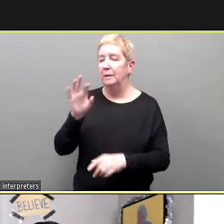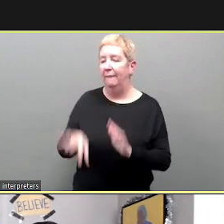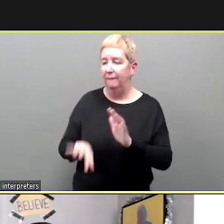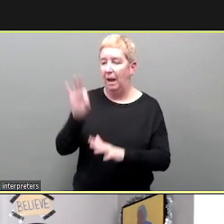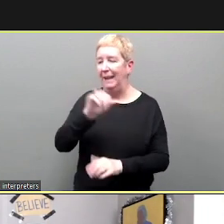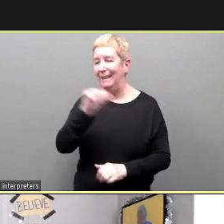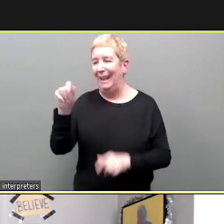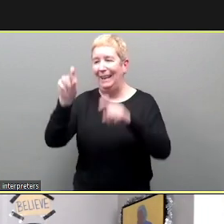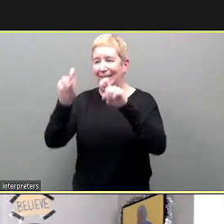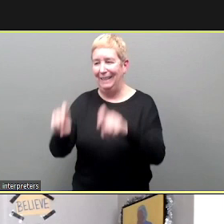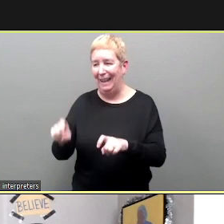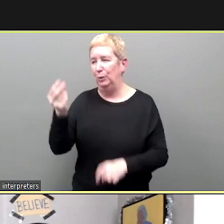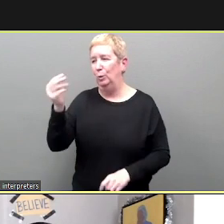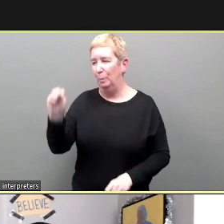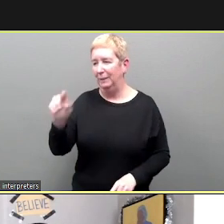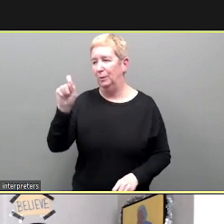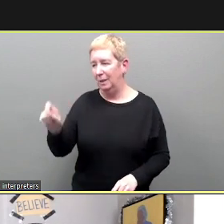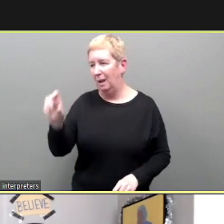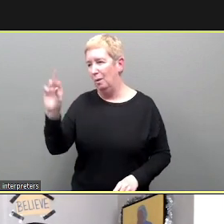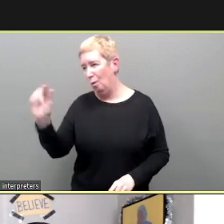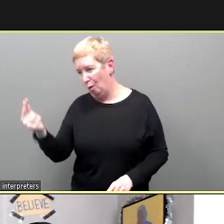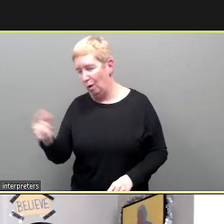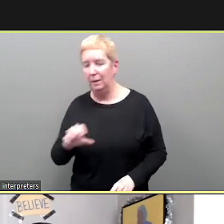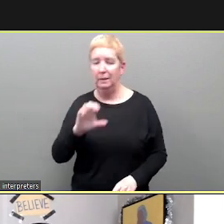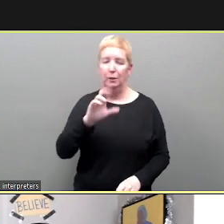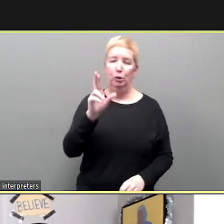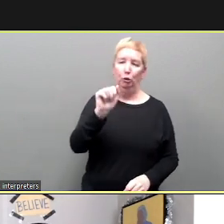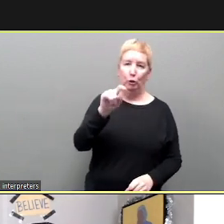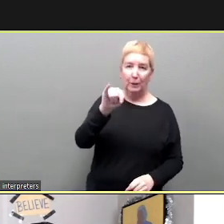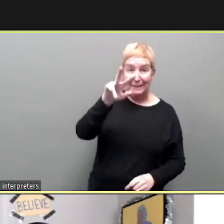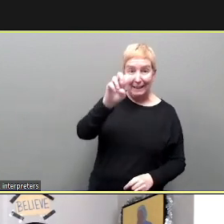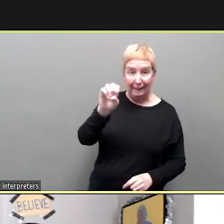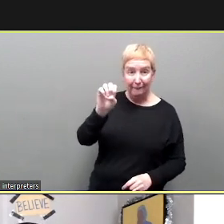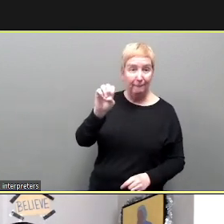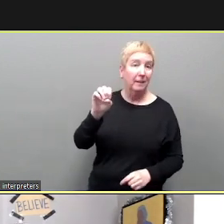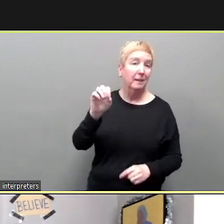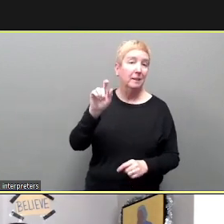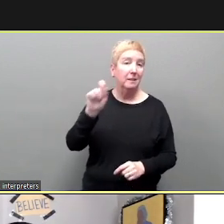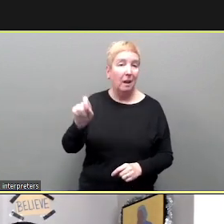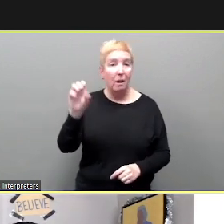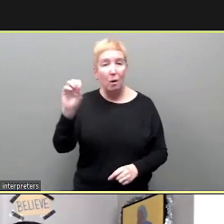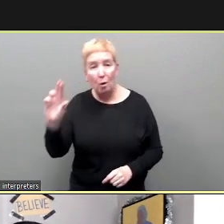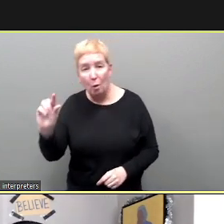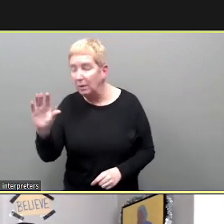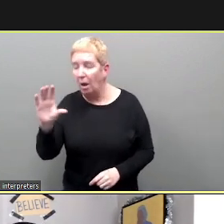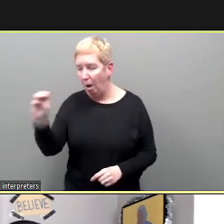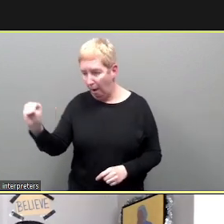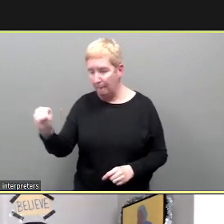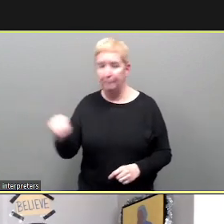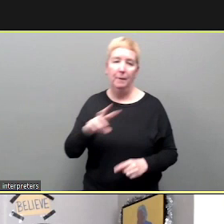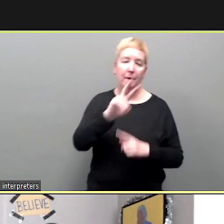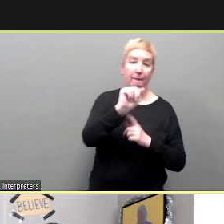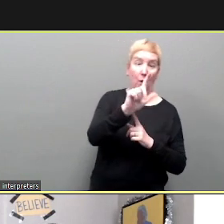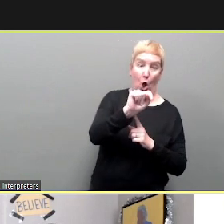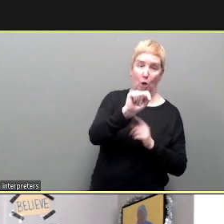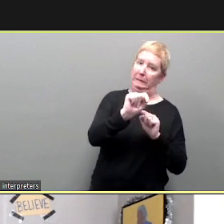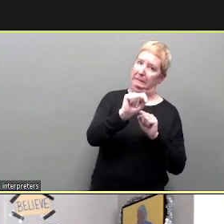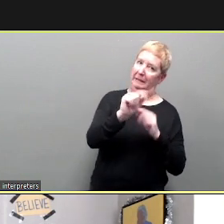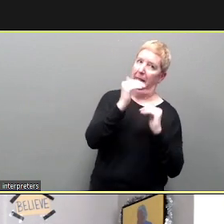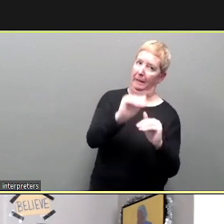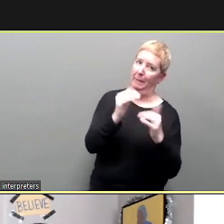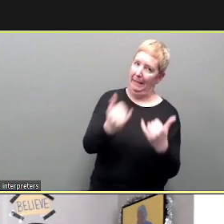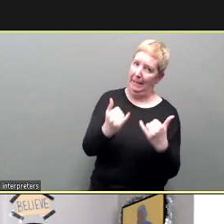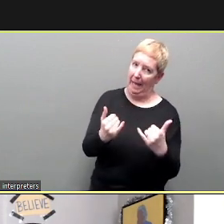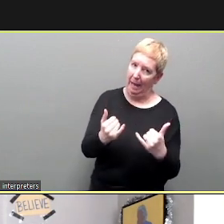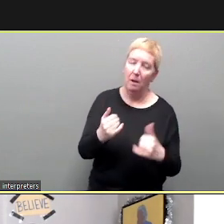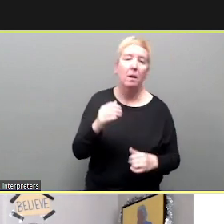findatestnewmexico.org, curative.com, which is at no cost to New Mexicans. Like I said, vault, but there is a limit right now. And